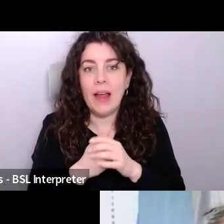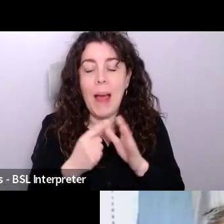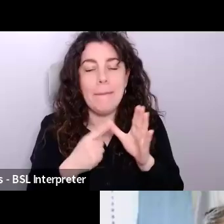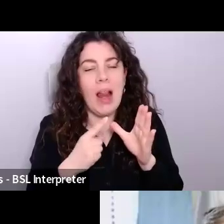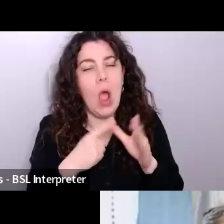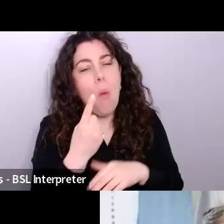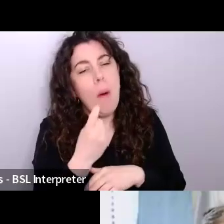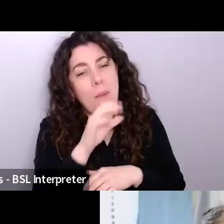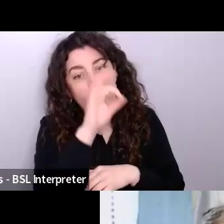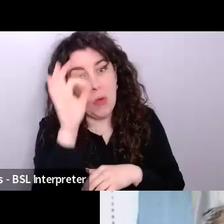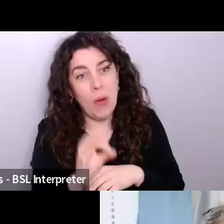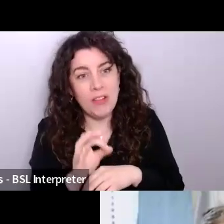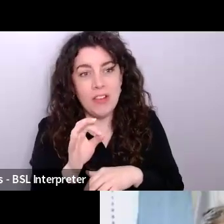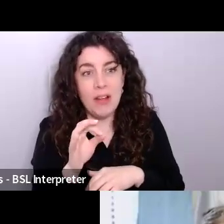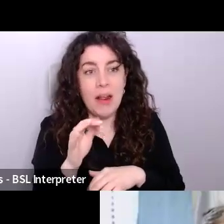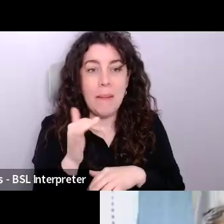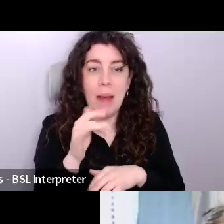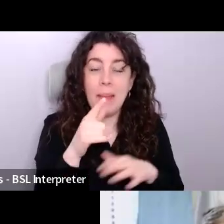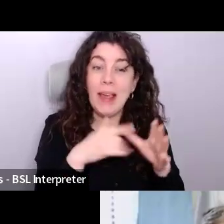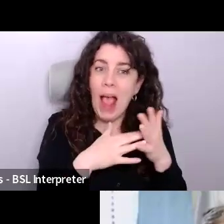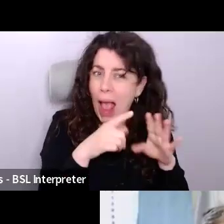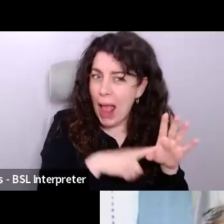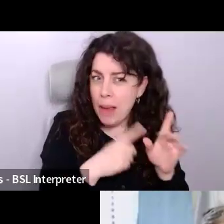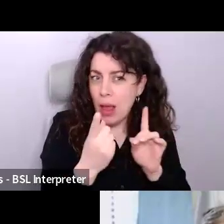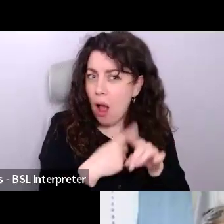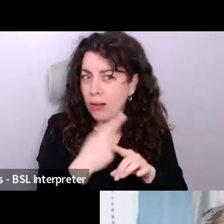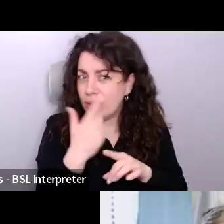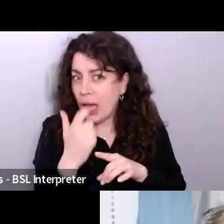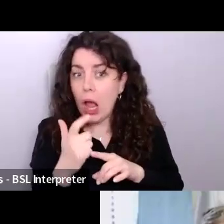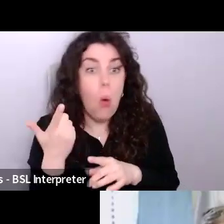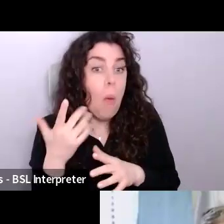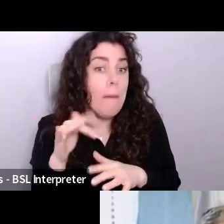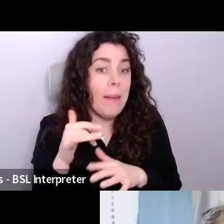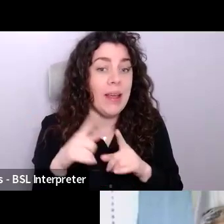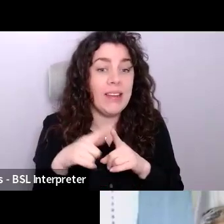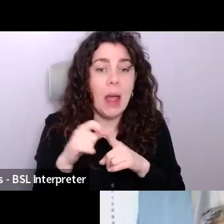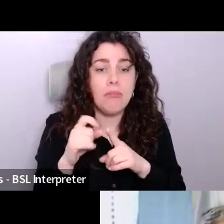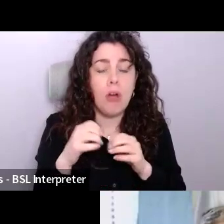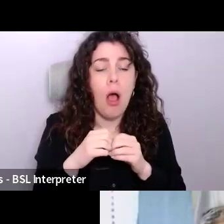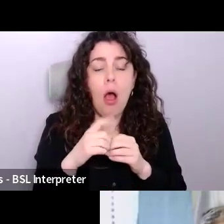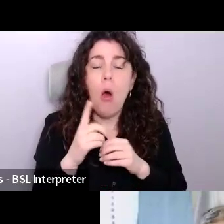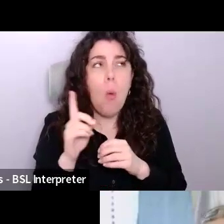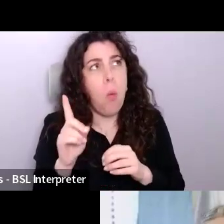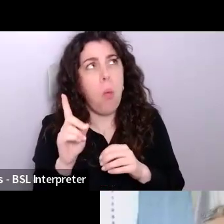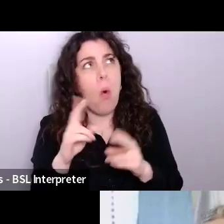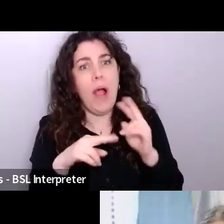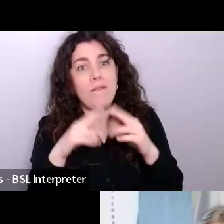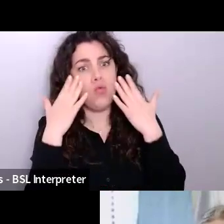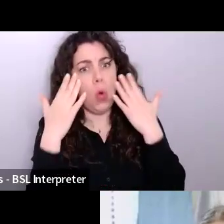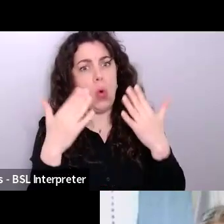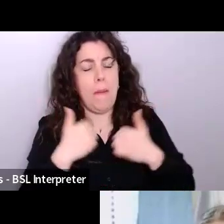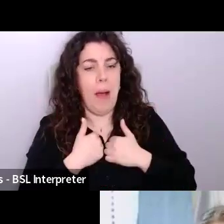able to answer, and maybe Amy, maybe Deborah as well, but kind of your advice if you're unsure what your access needs are, especially if you've not